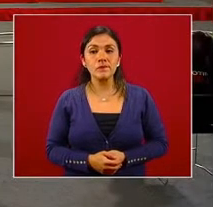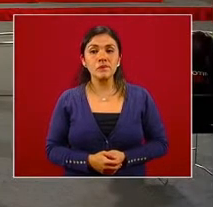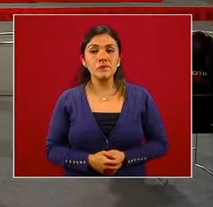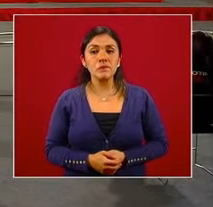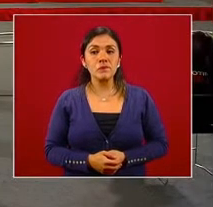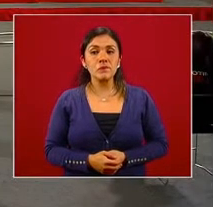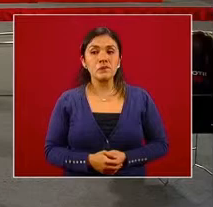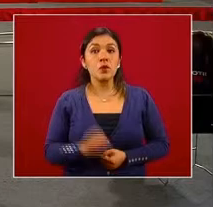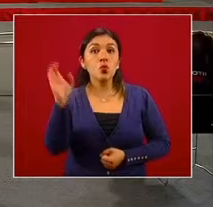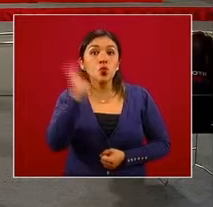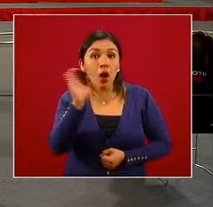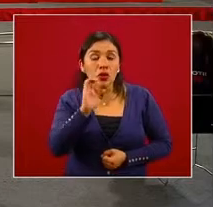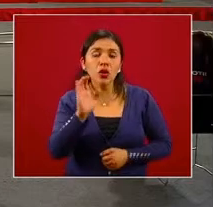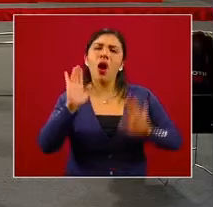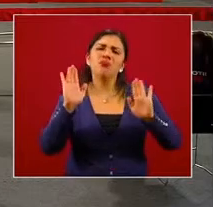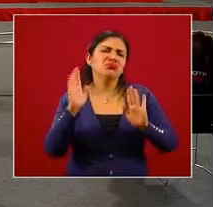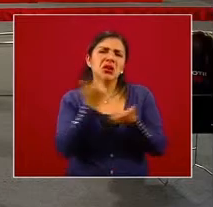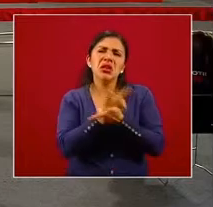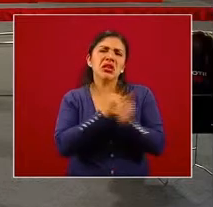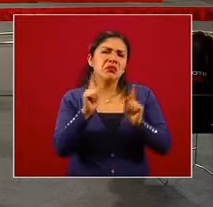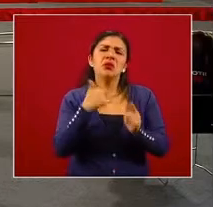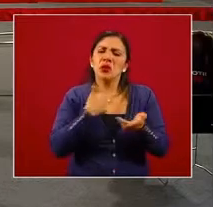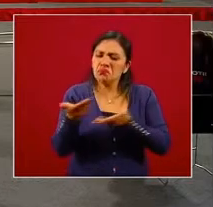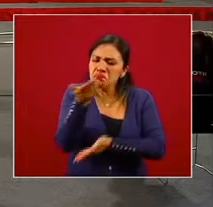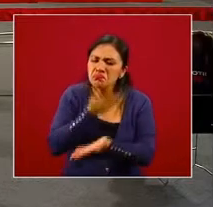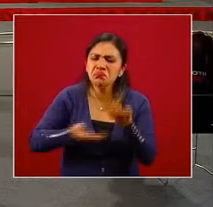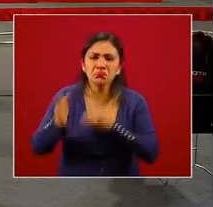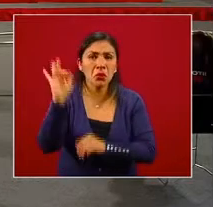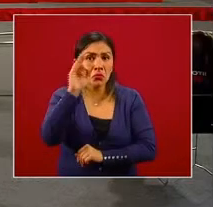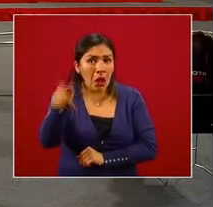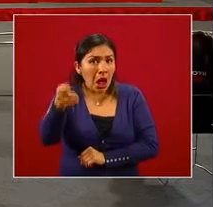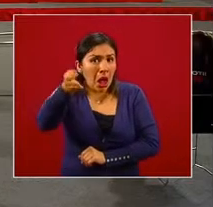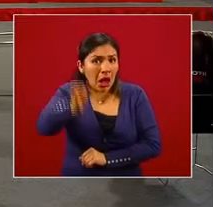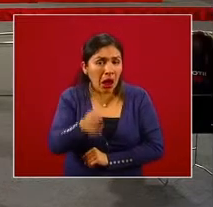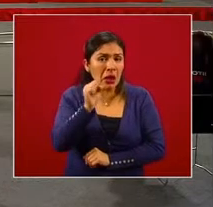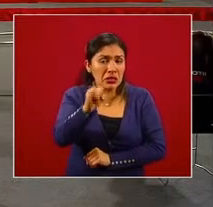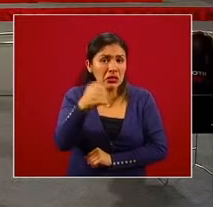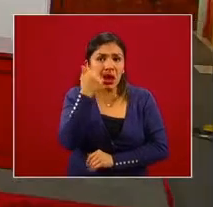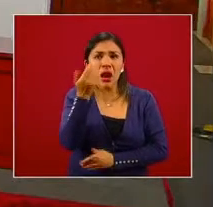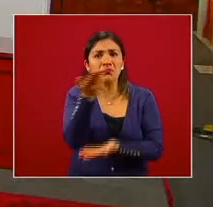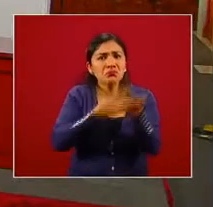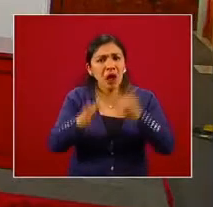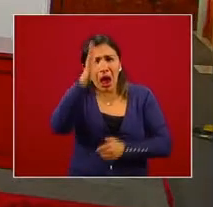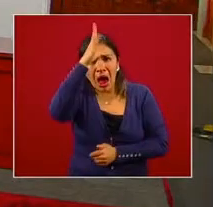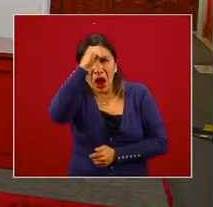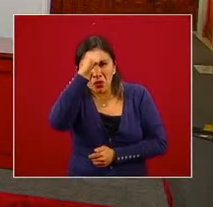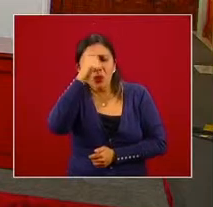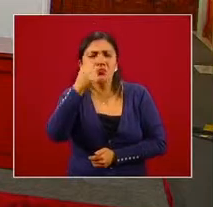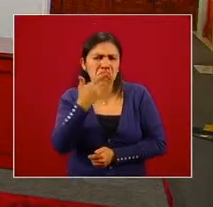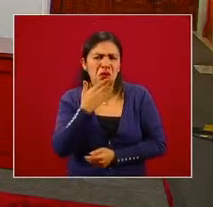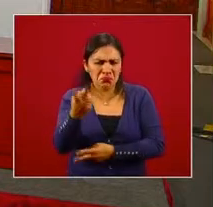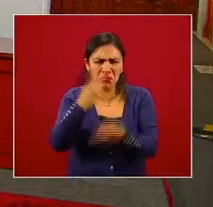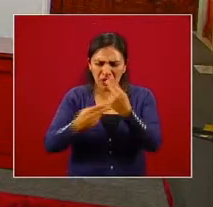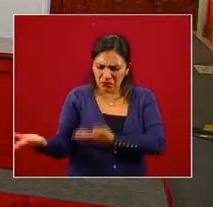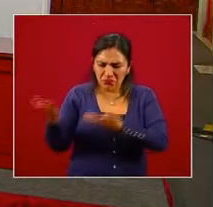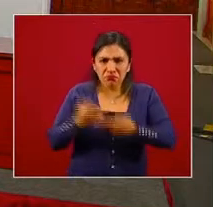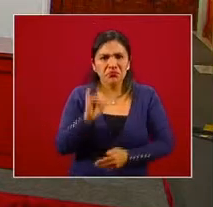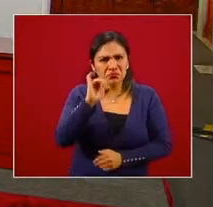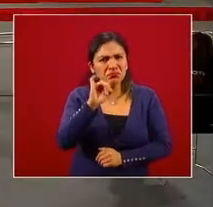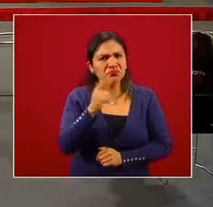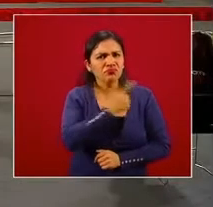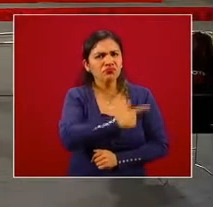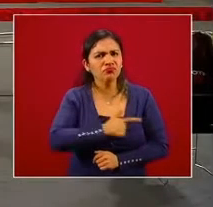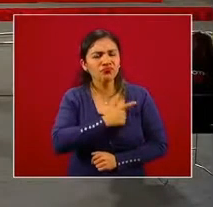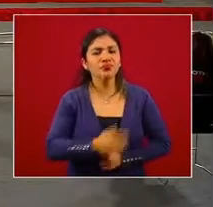Oh, yes, at any time. We have an open and flowing conversation. If you have a specific question for him,